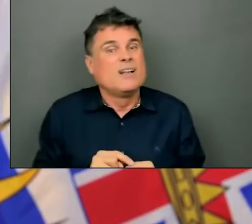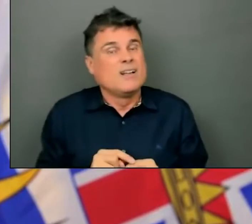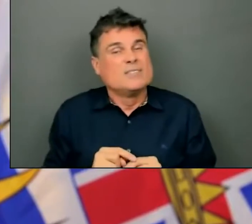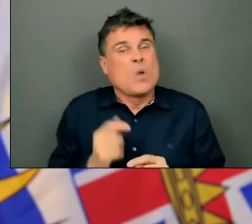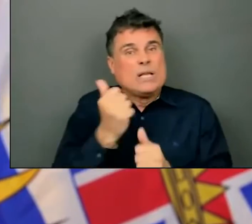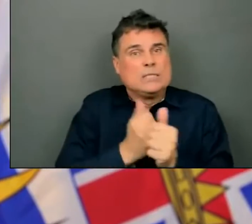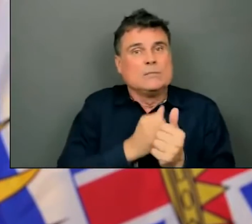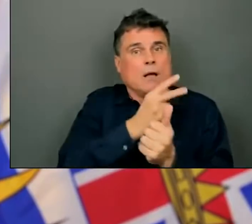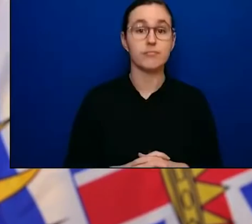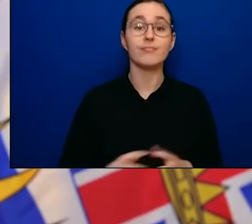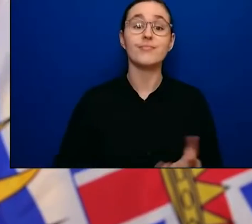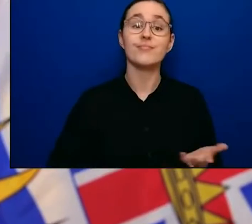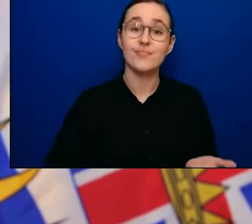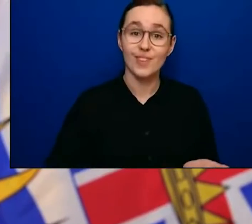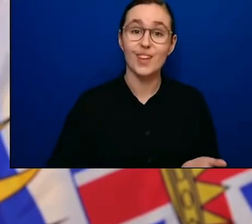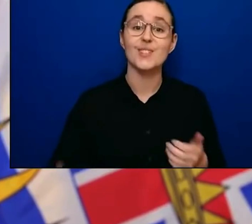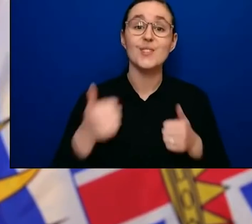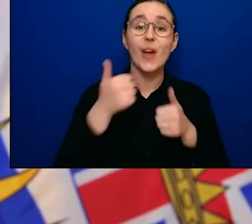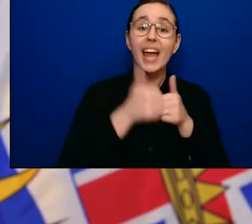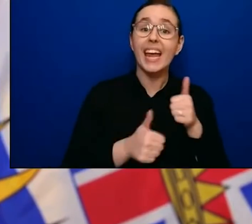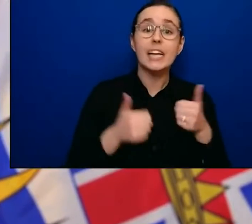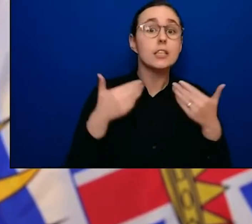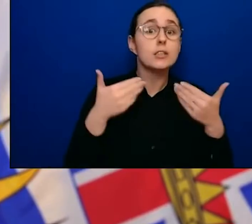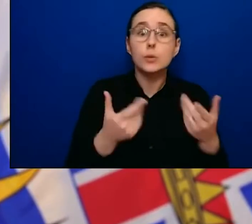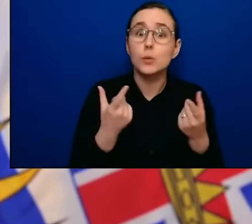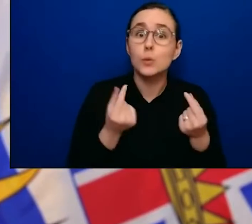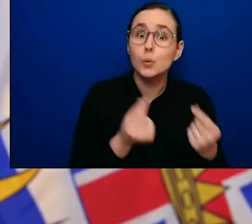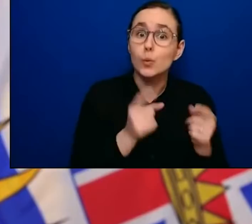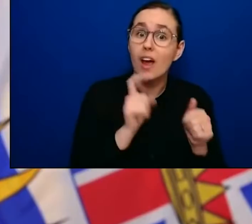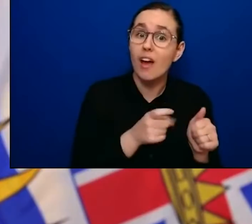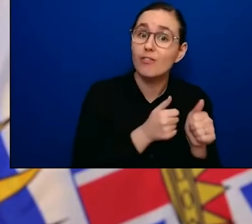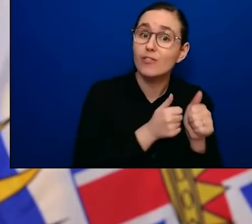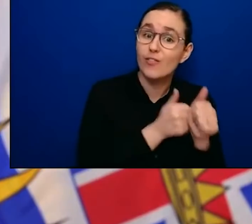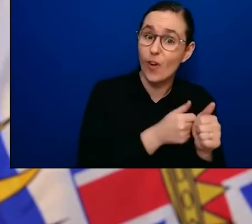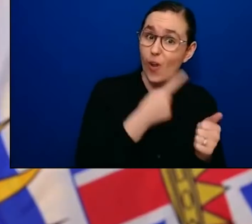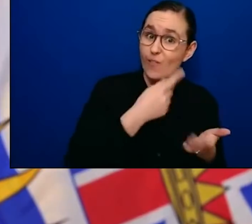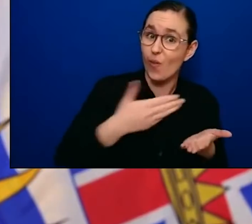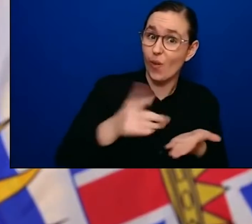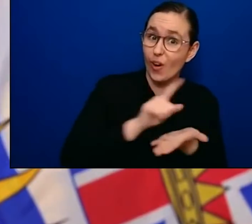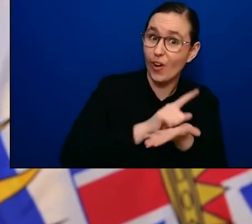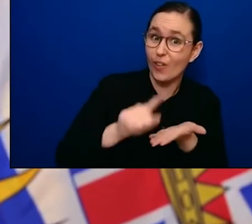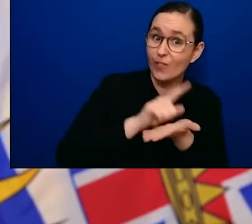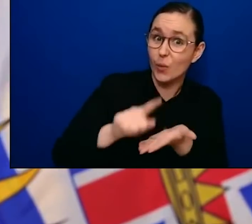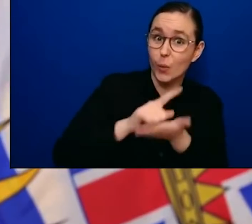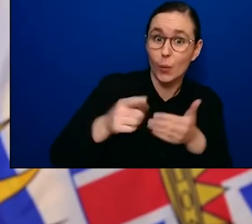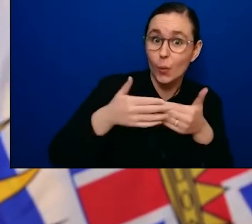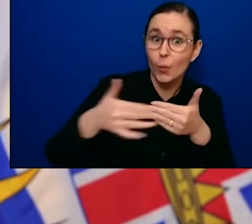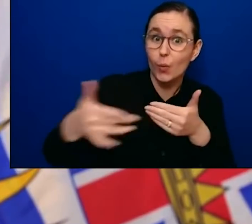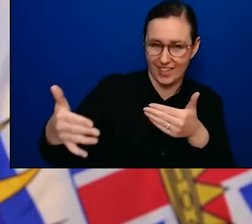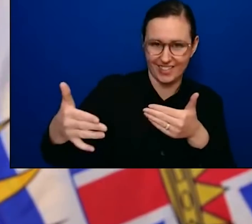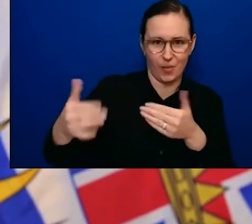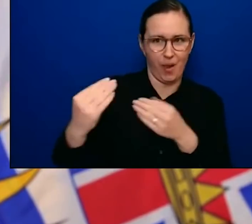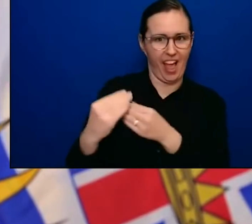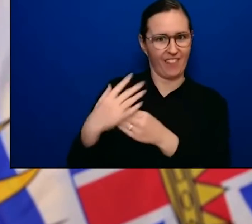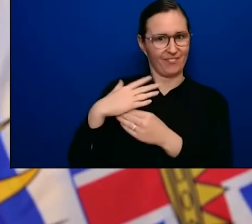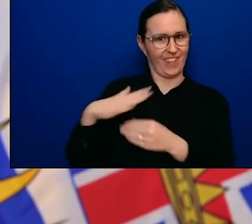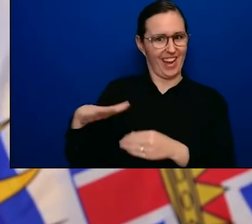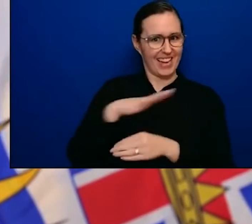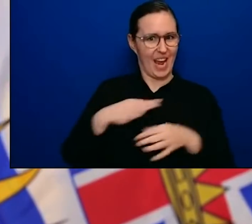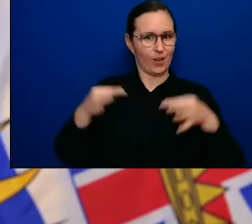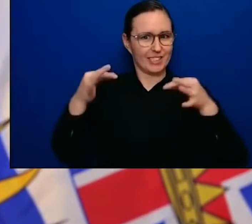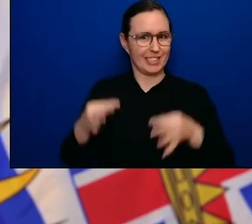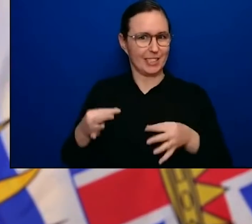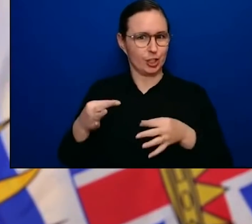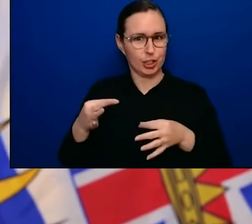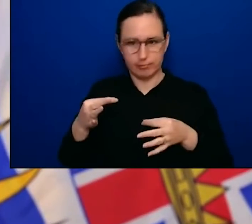next few weeks, we'll be making our decisions about lifting restrictions, about lifting mandates and orders based on what